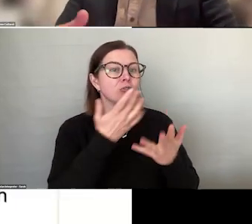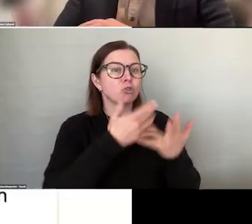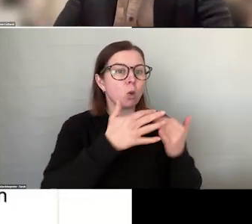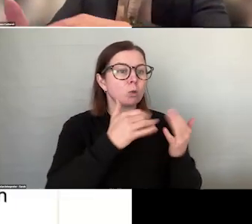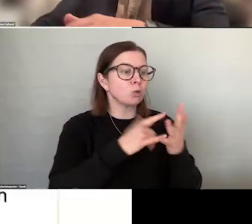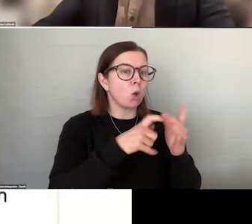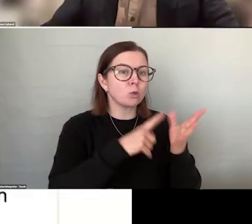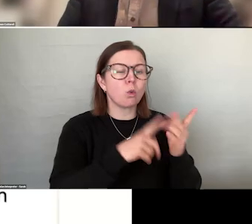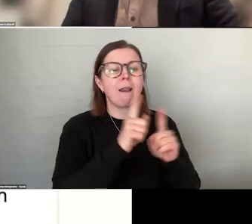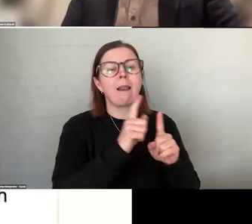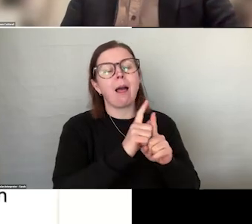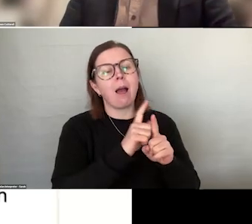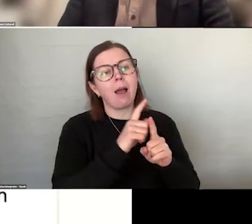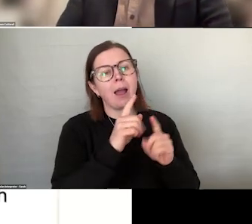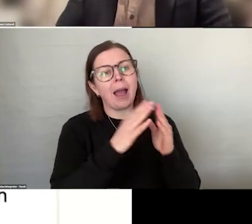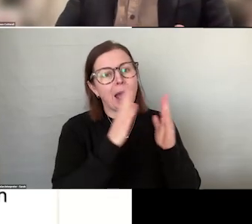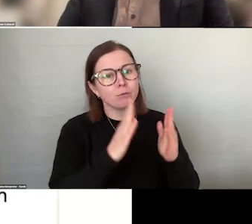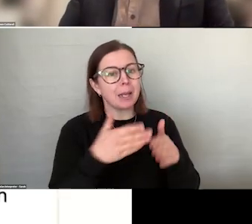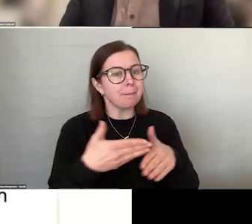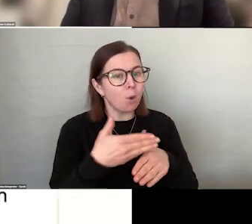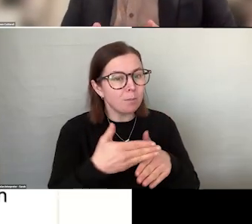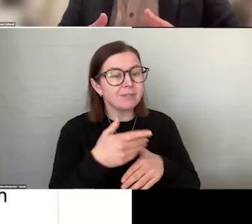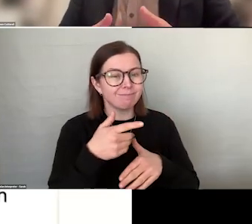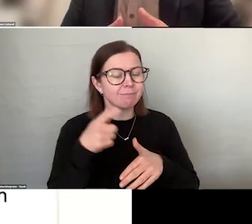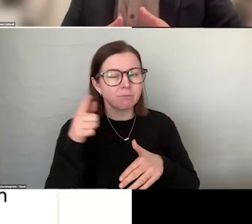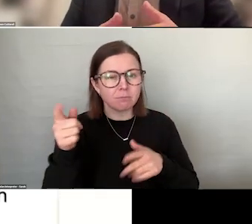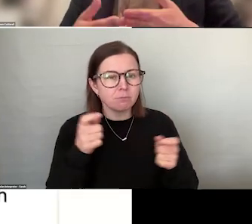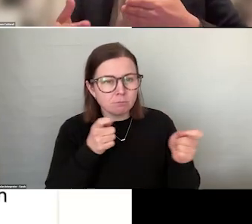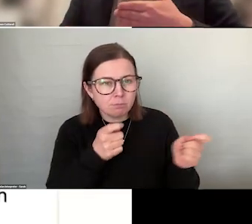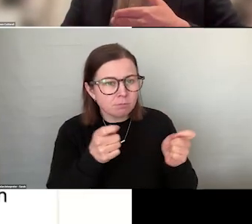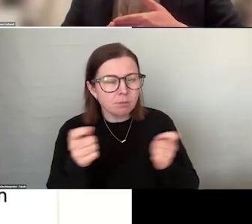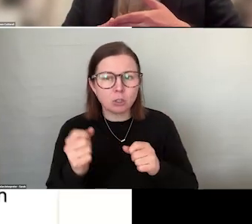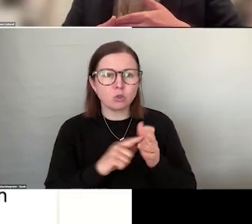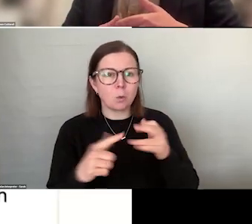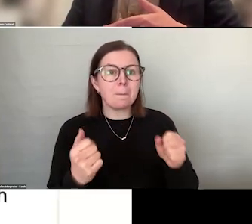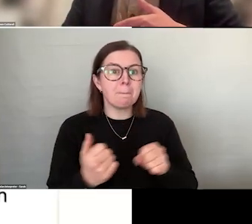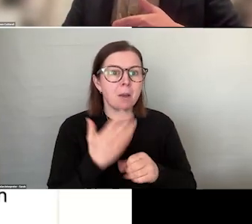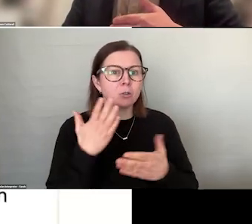sectors, so housing, employment, is all coordinated to make